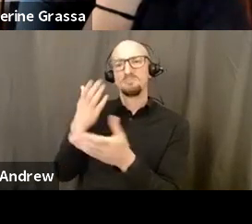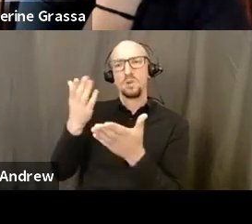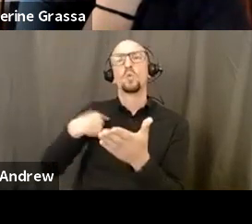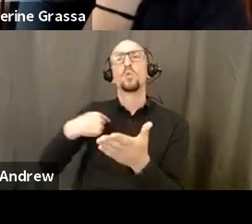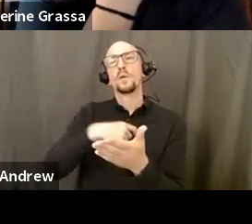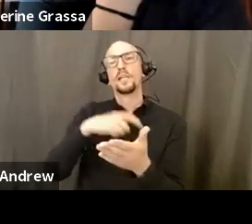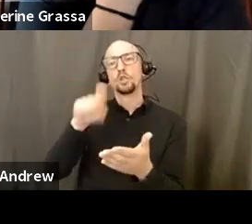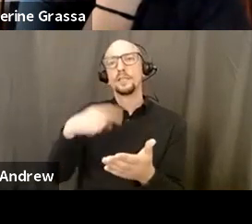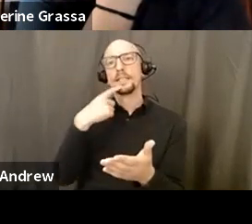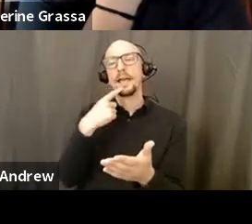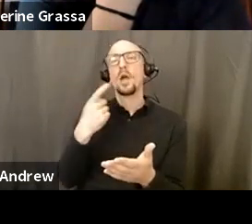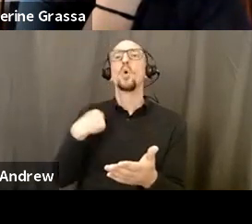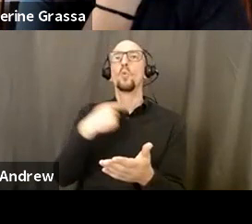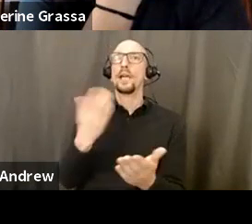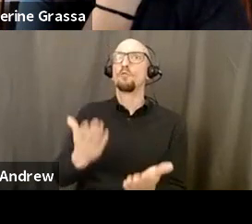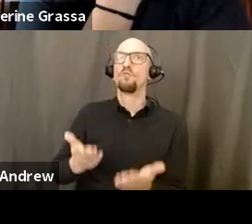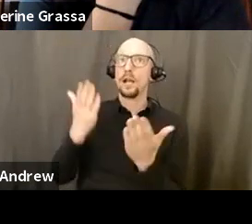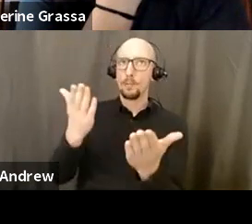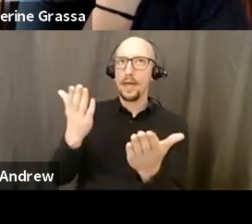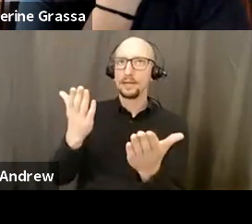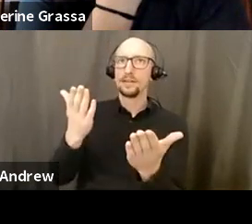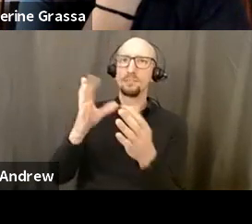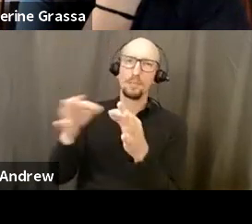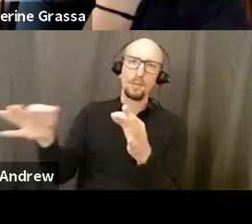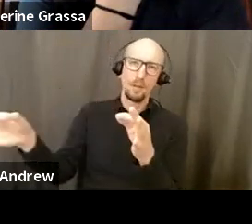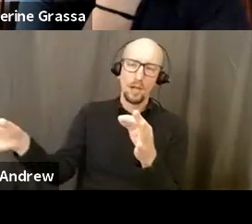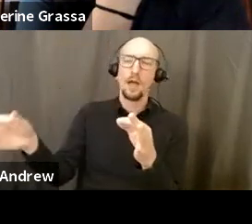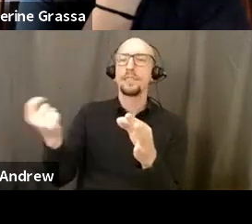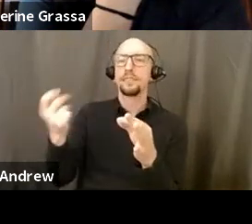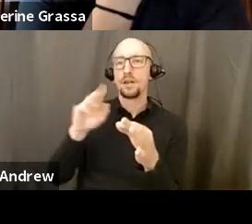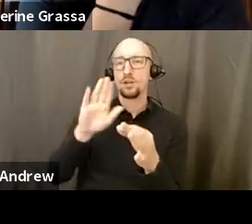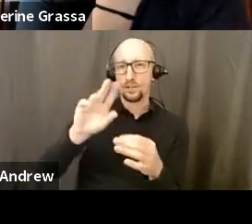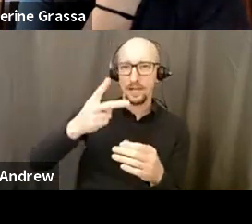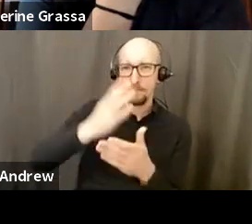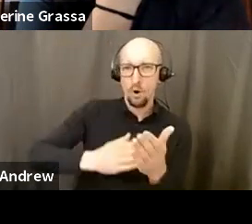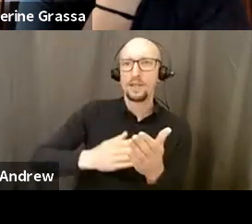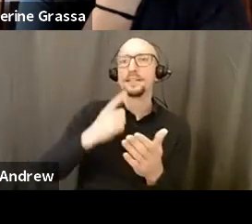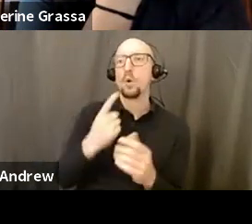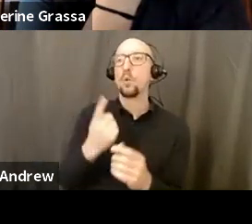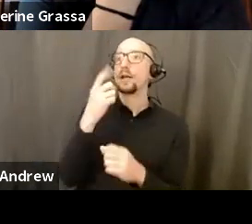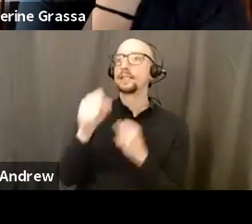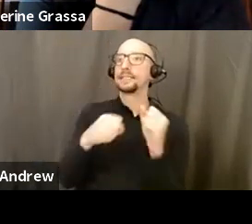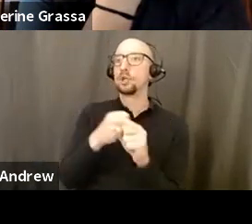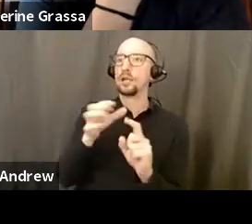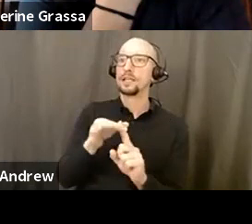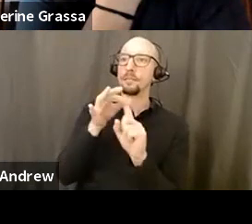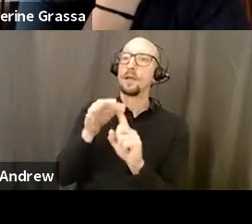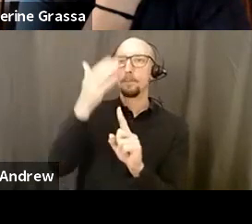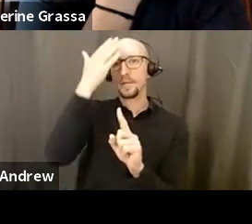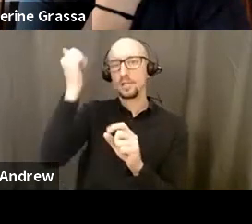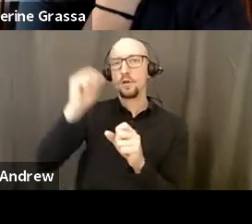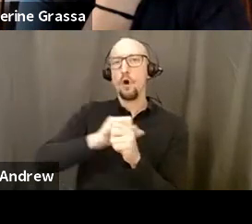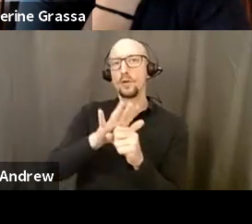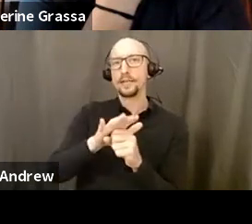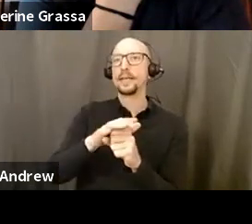second part, and then just say the 1-year exception due to COVID is, and then